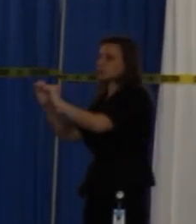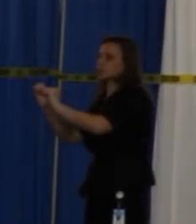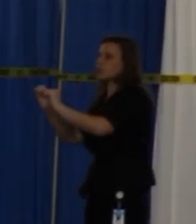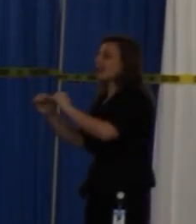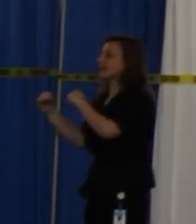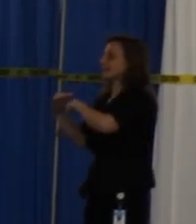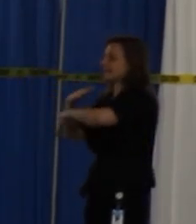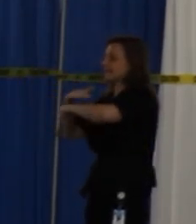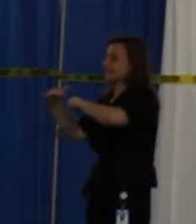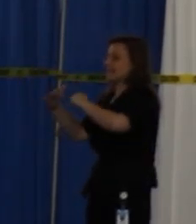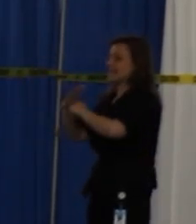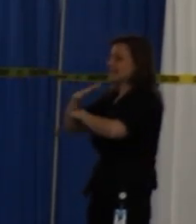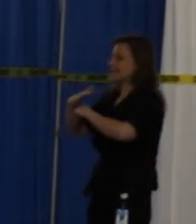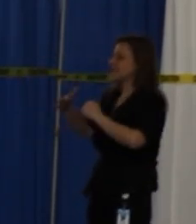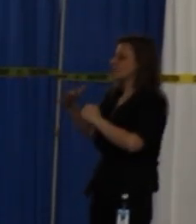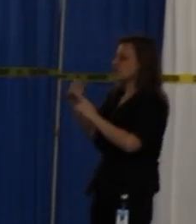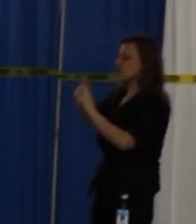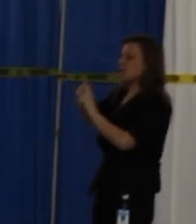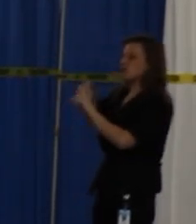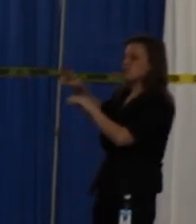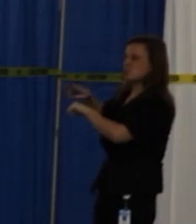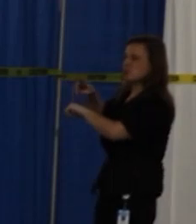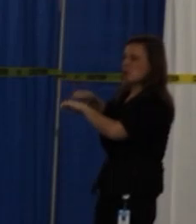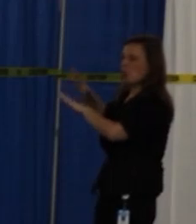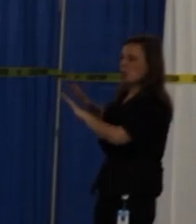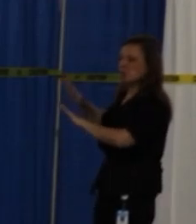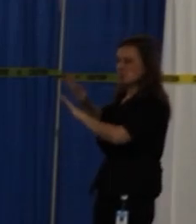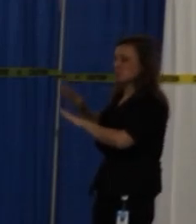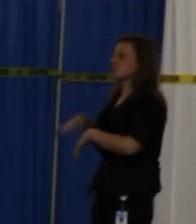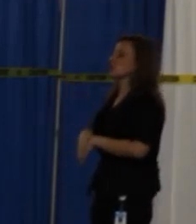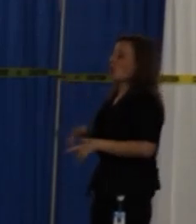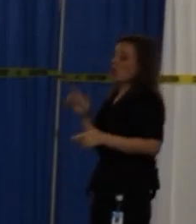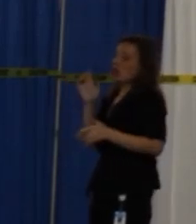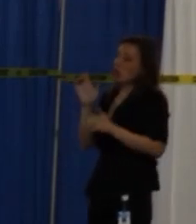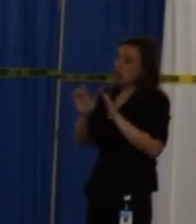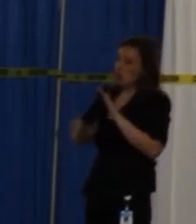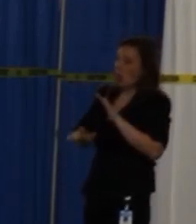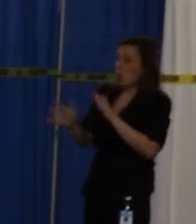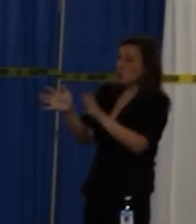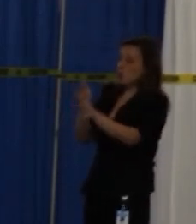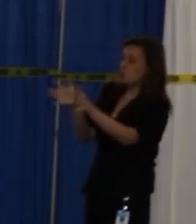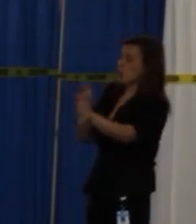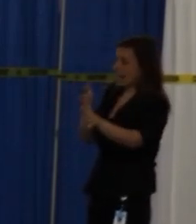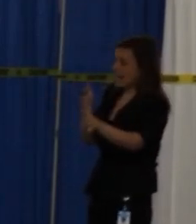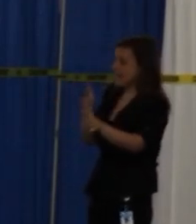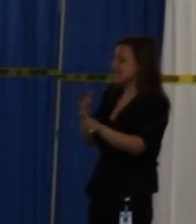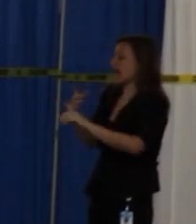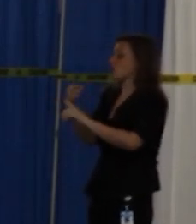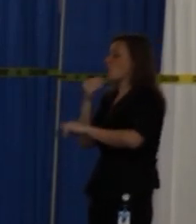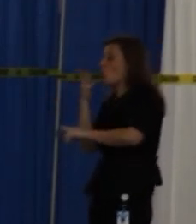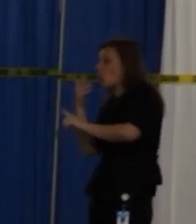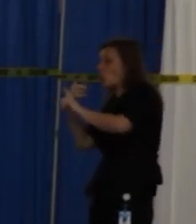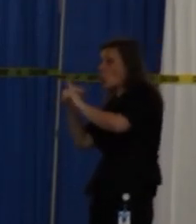surface temperatures are warmer than normal. So because of the lower wind shear and the warmer water in the tropical